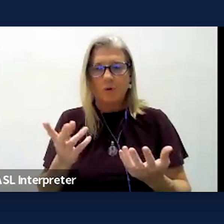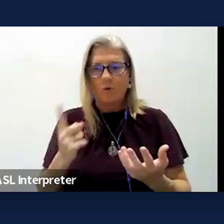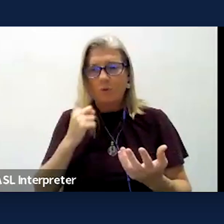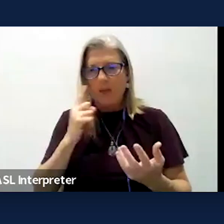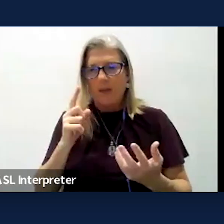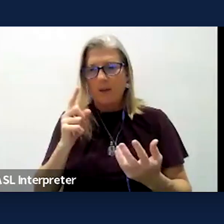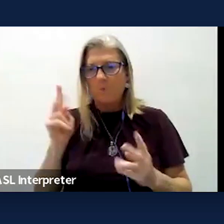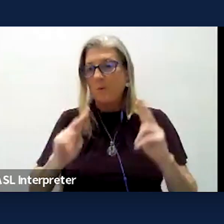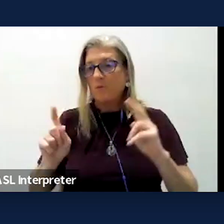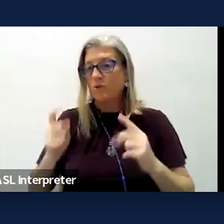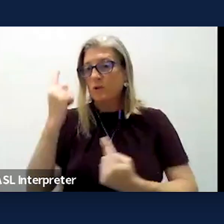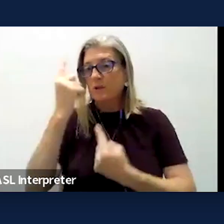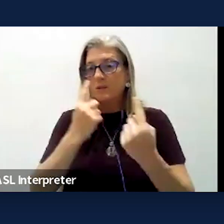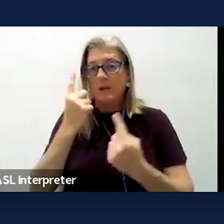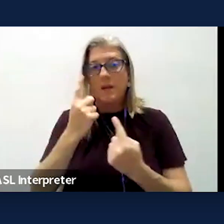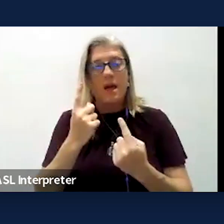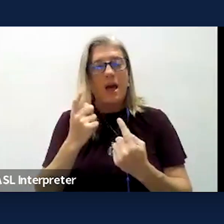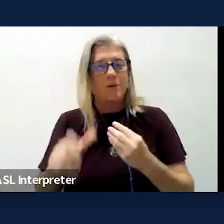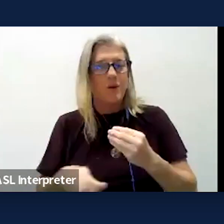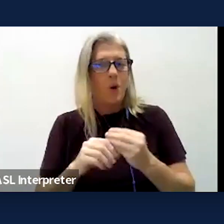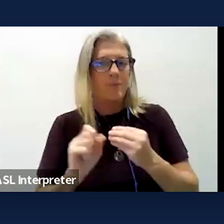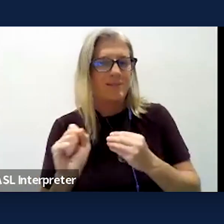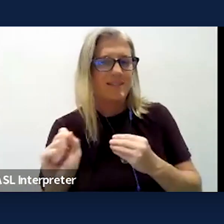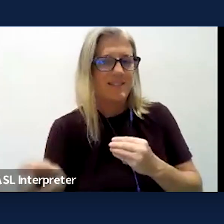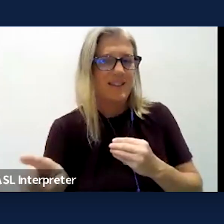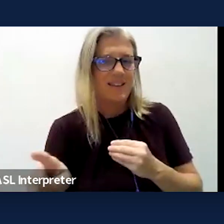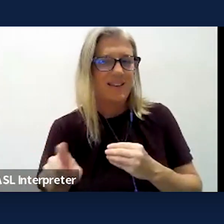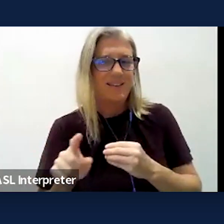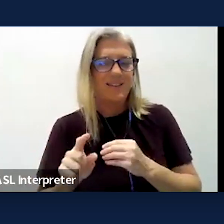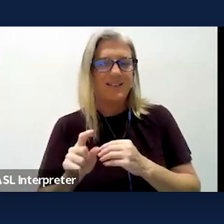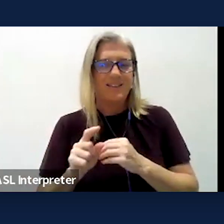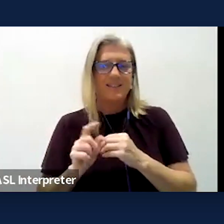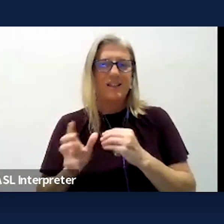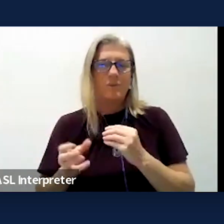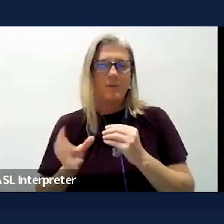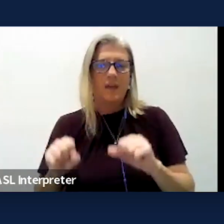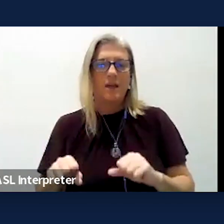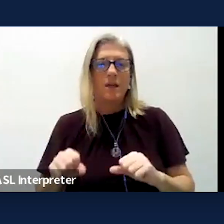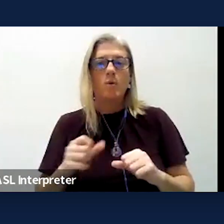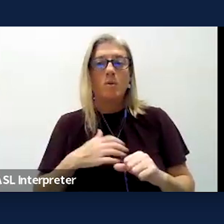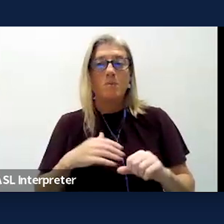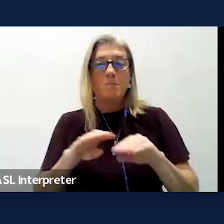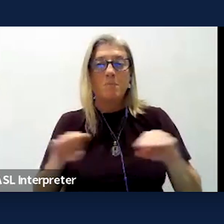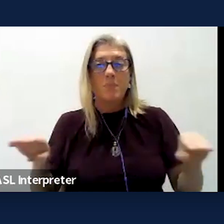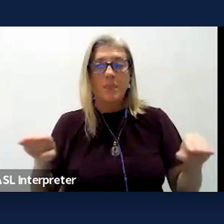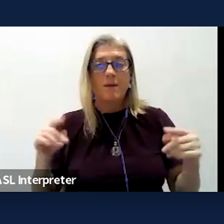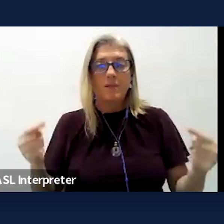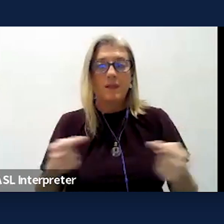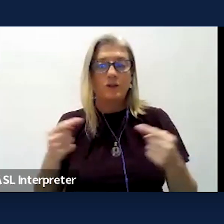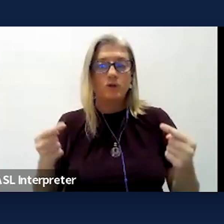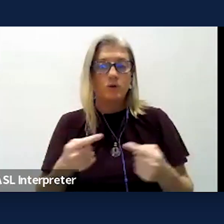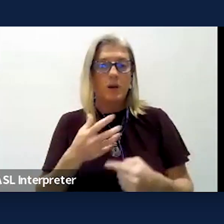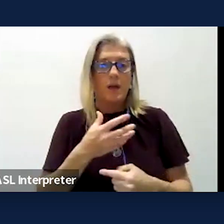consider? Well, I was hoping to sneak in a question. uh, with my level of injury and